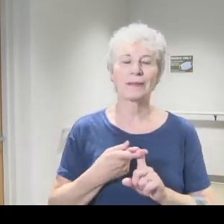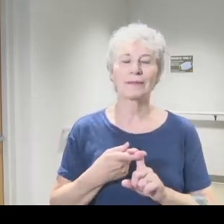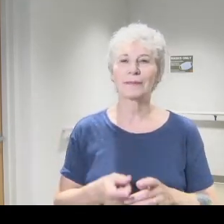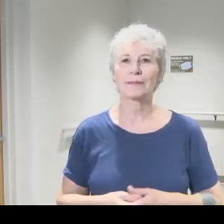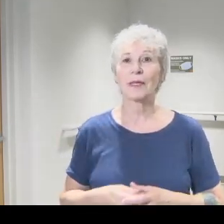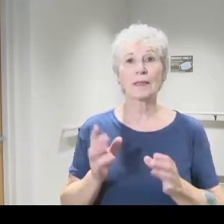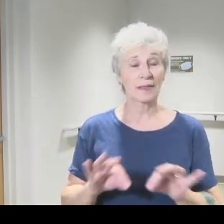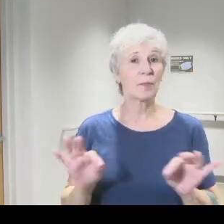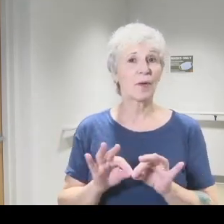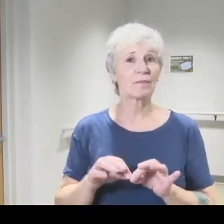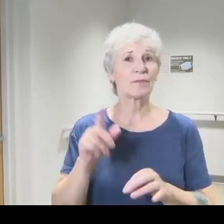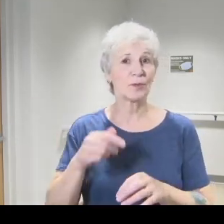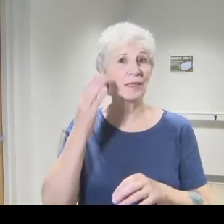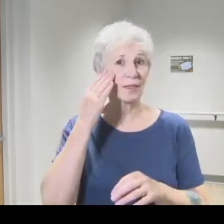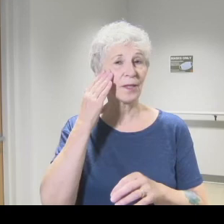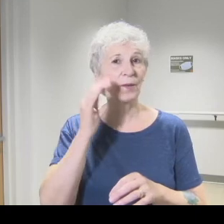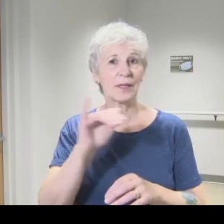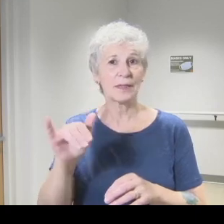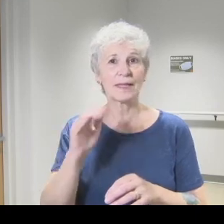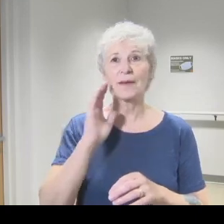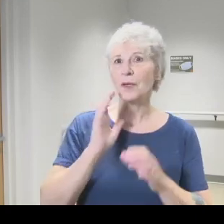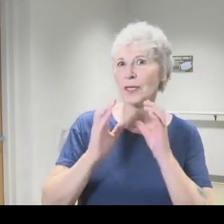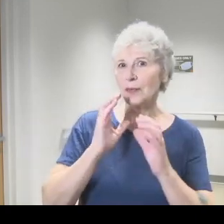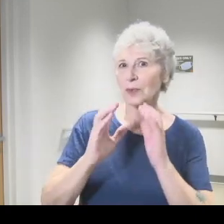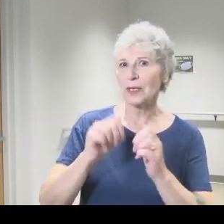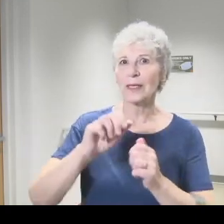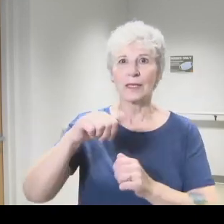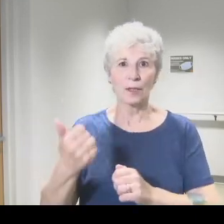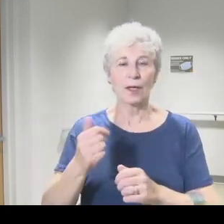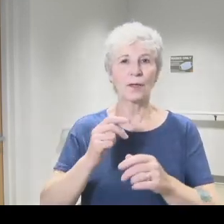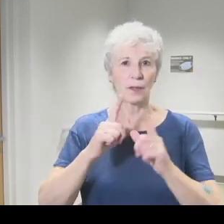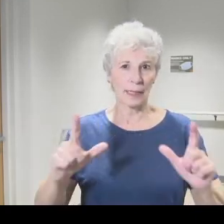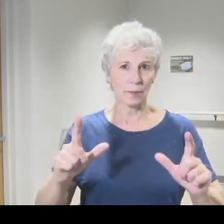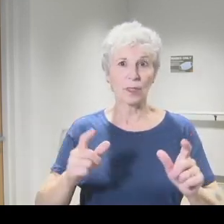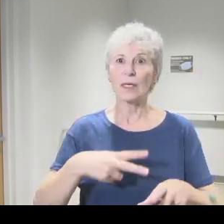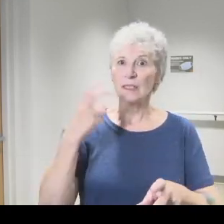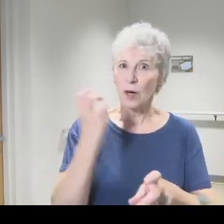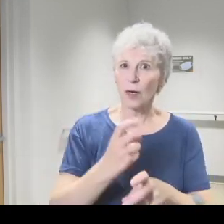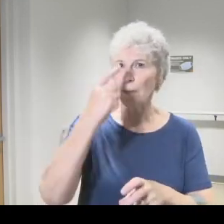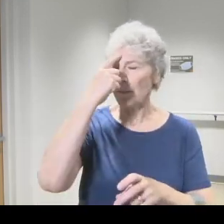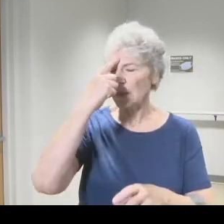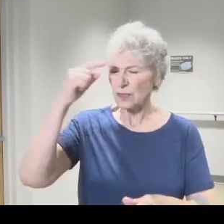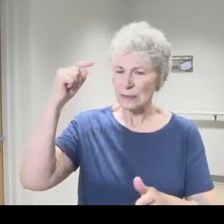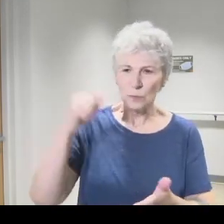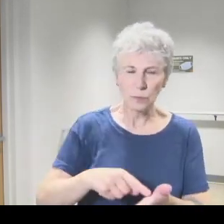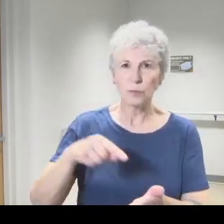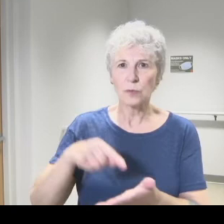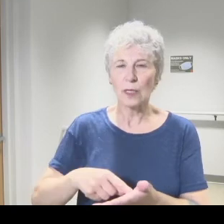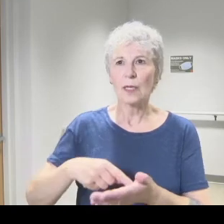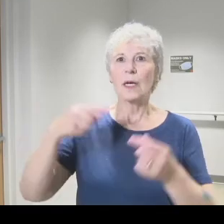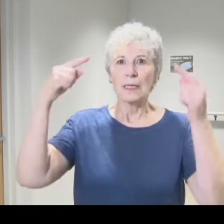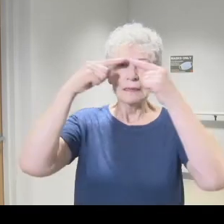It's important. You need to know these things if you're going to communicate in another language, and it is hard. This is mentally demanding. It makes your brain